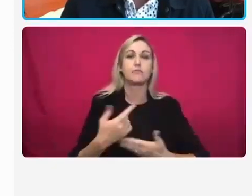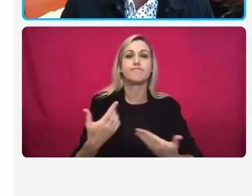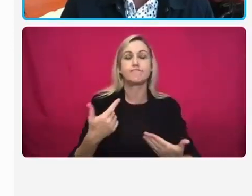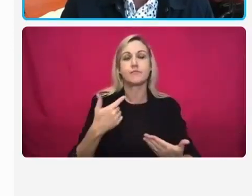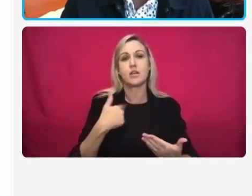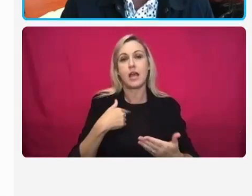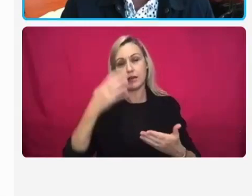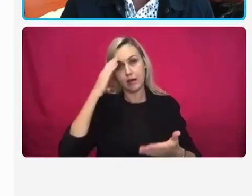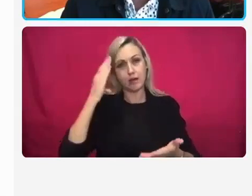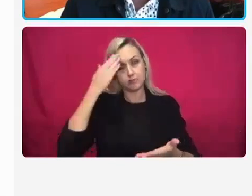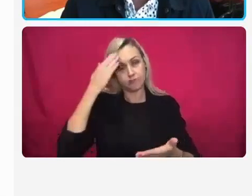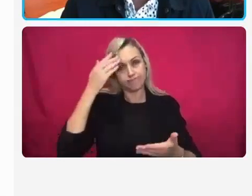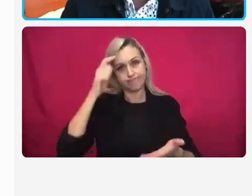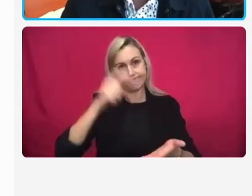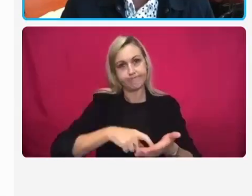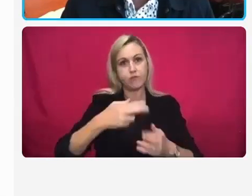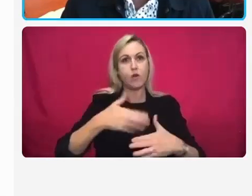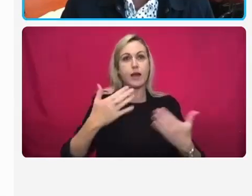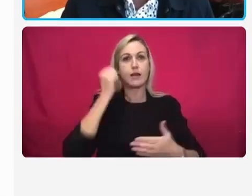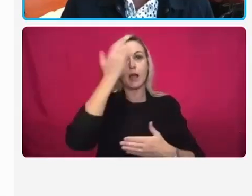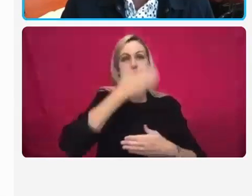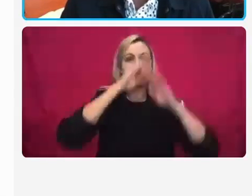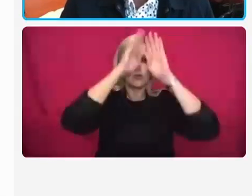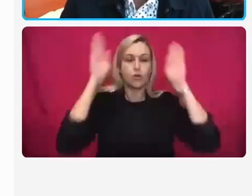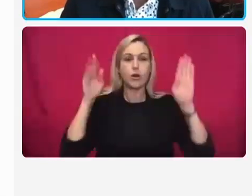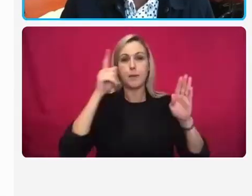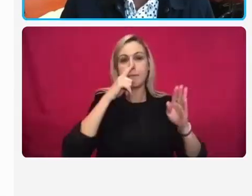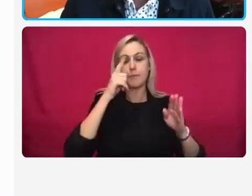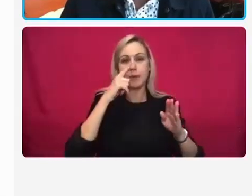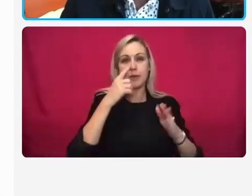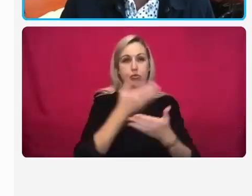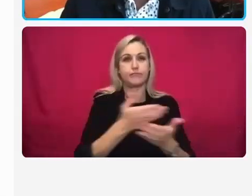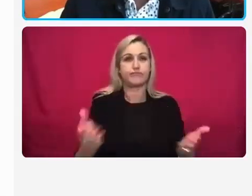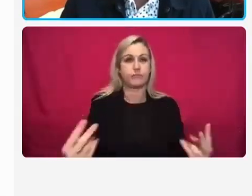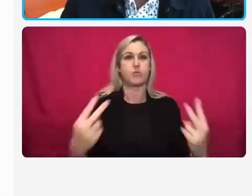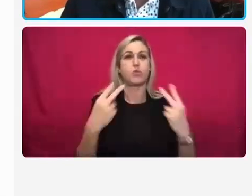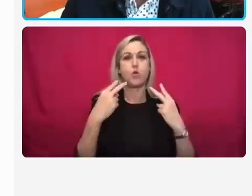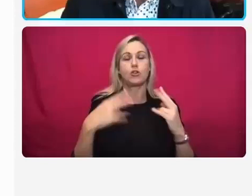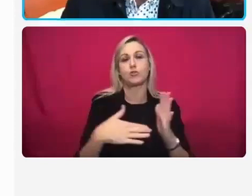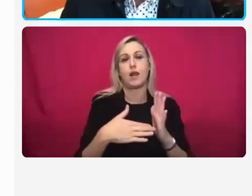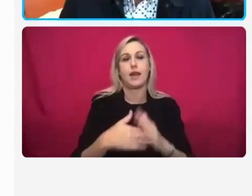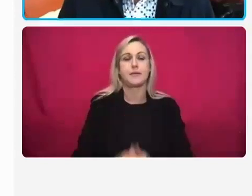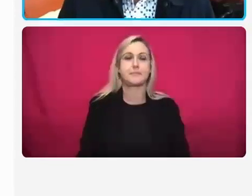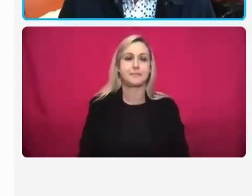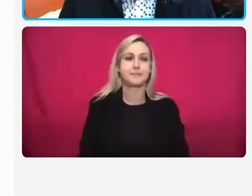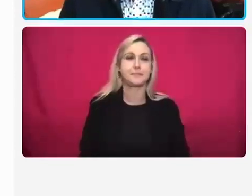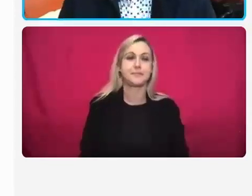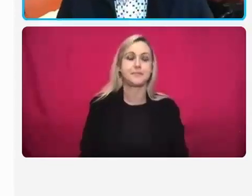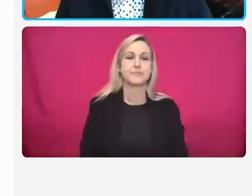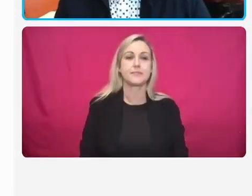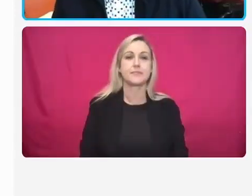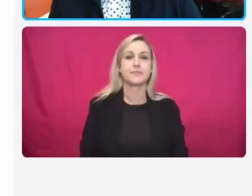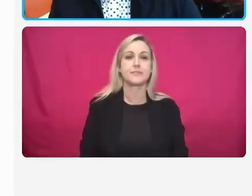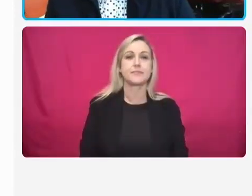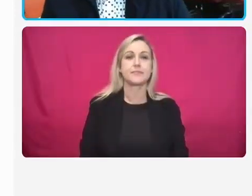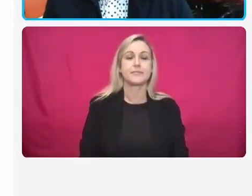that acknowledgement and respect to any Aboriginal and Torres Strait Islander peoples that are with us today on the webinar. Today I'm going to be